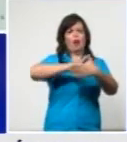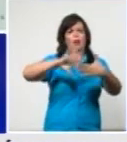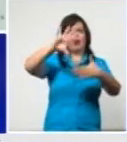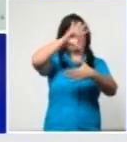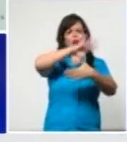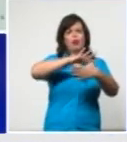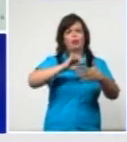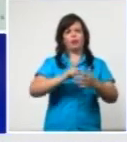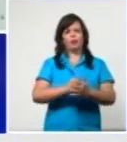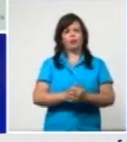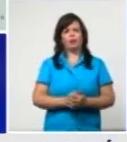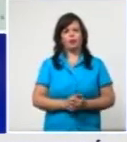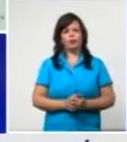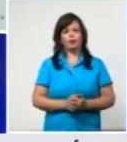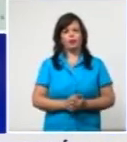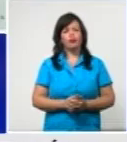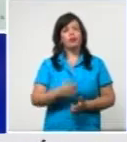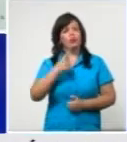the disease.